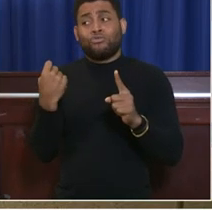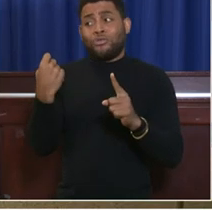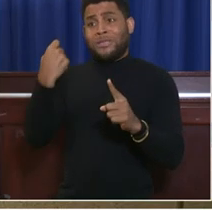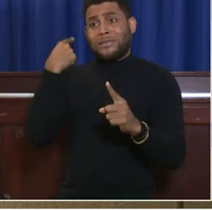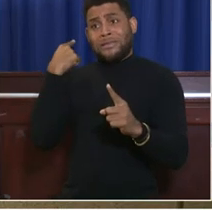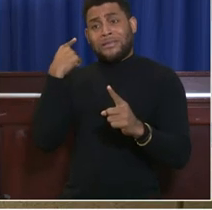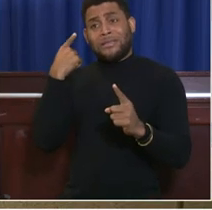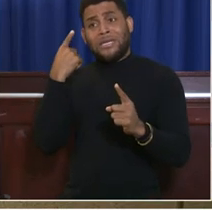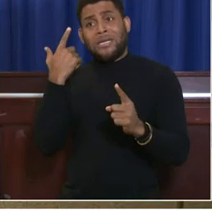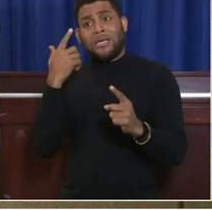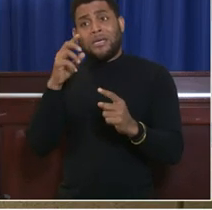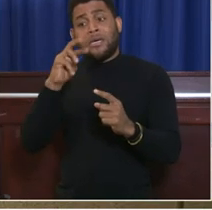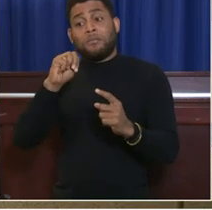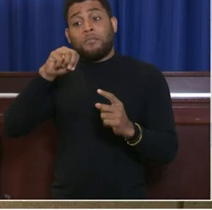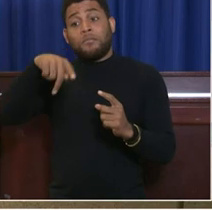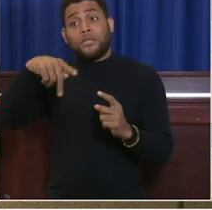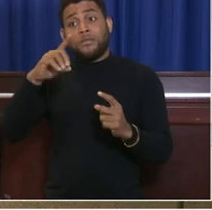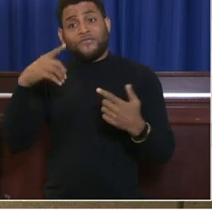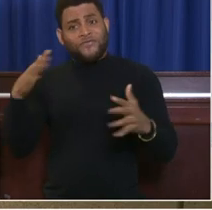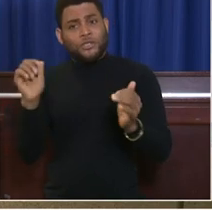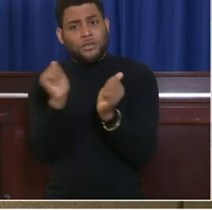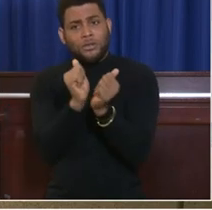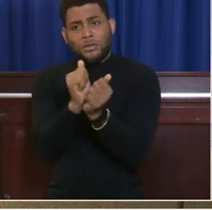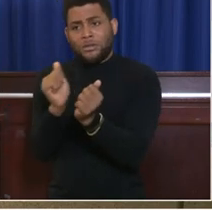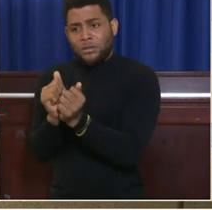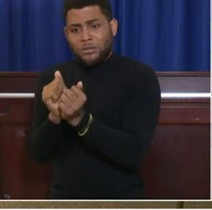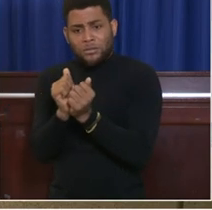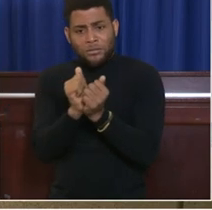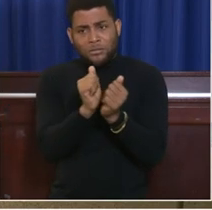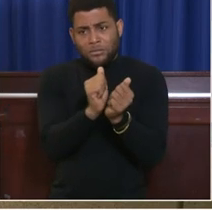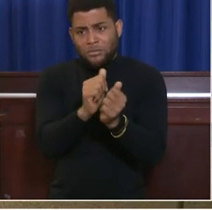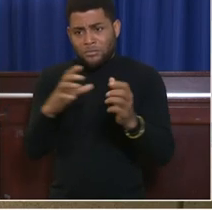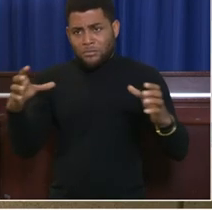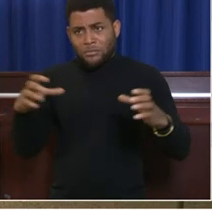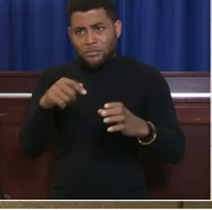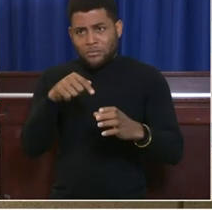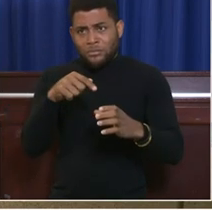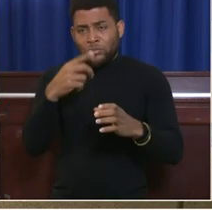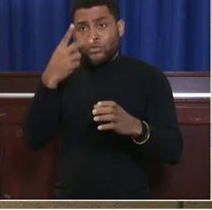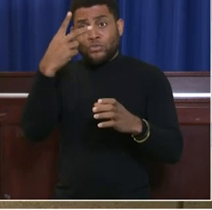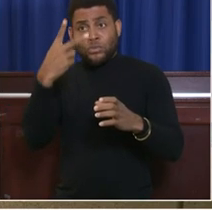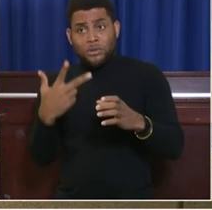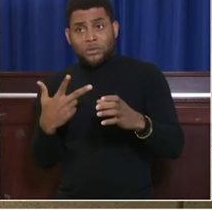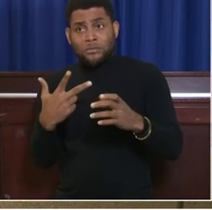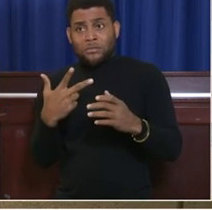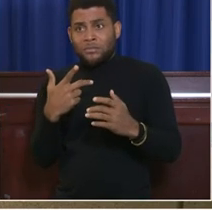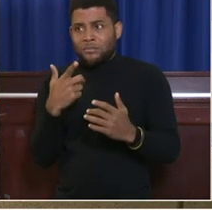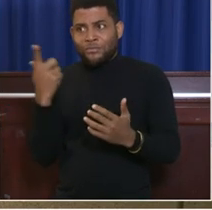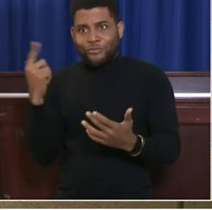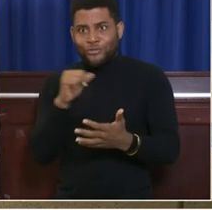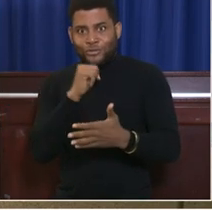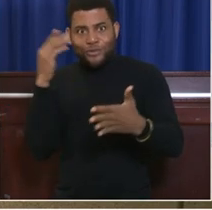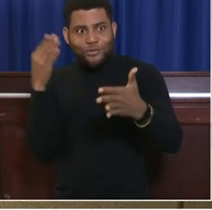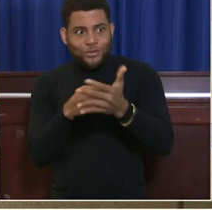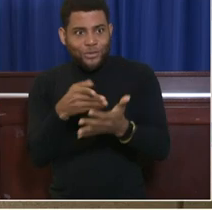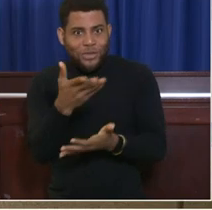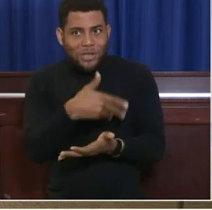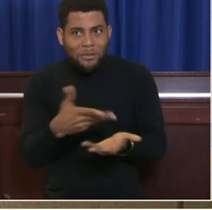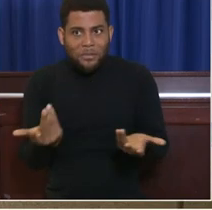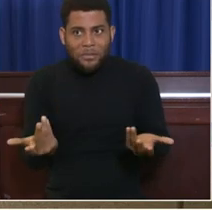like 67%, of which more than 50% were felonies. So I was wondering, can you address the declination